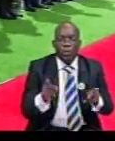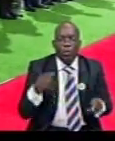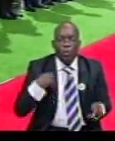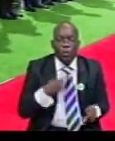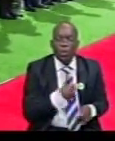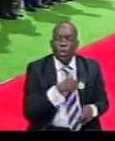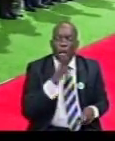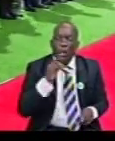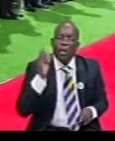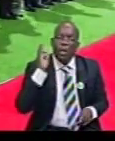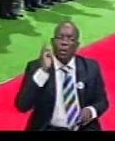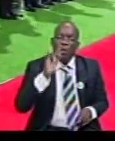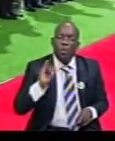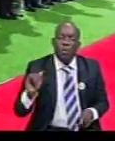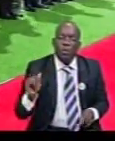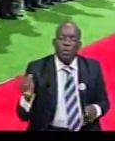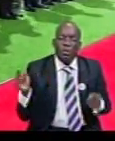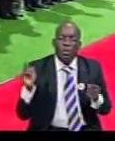to,